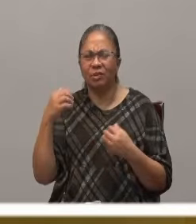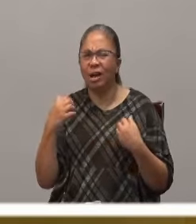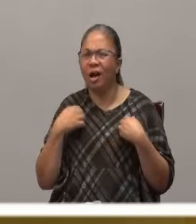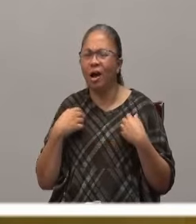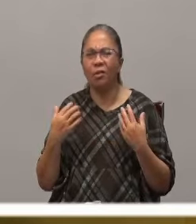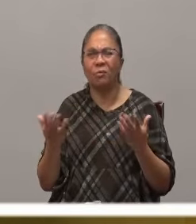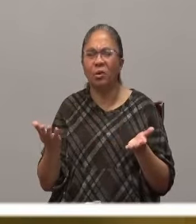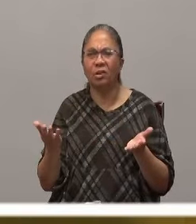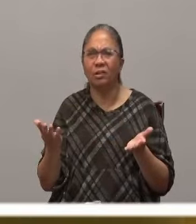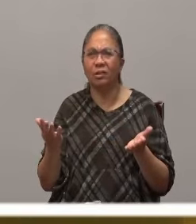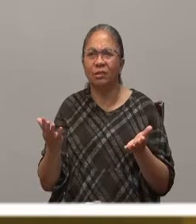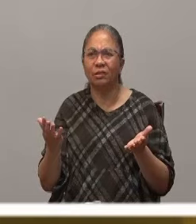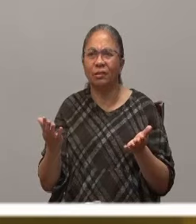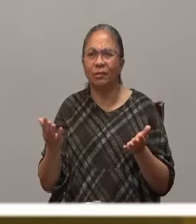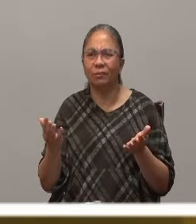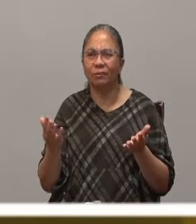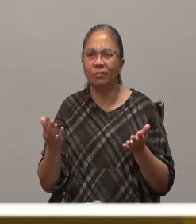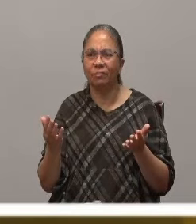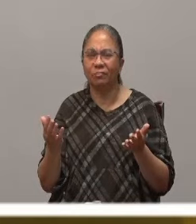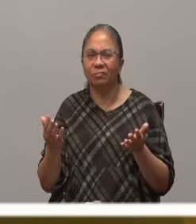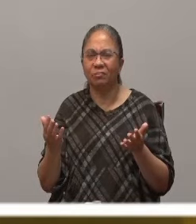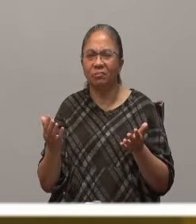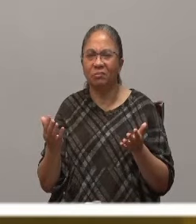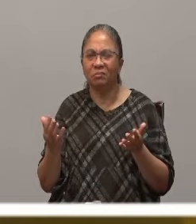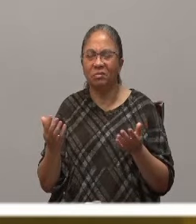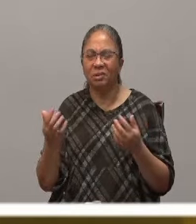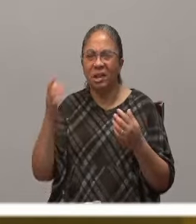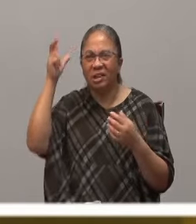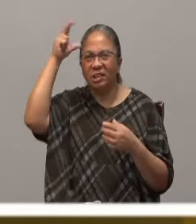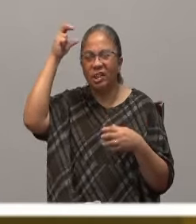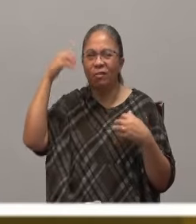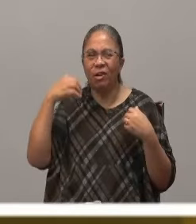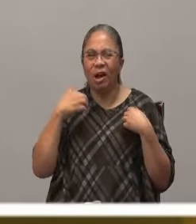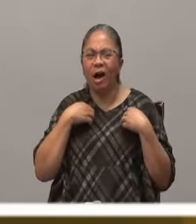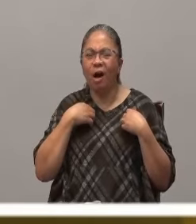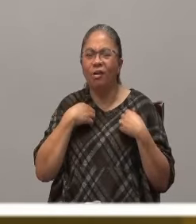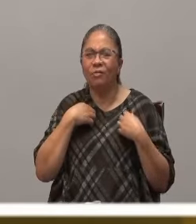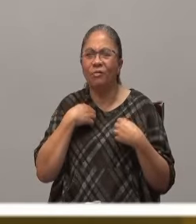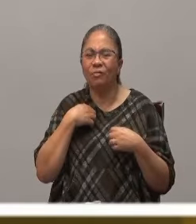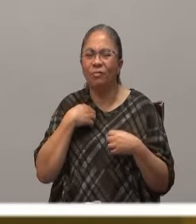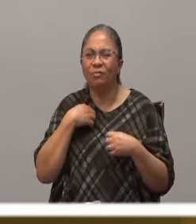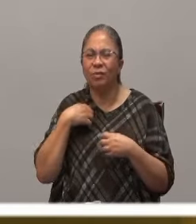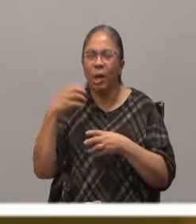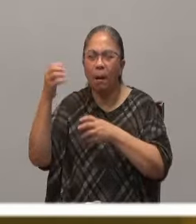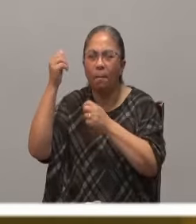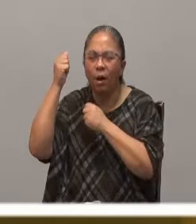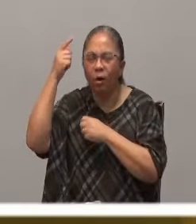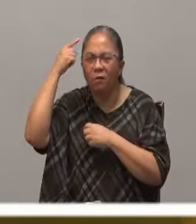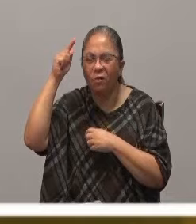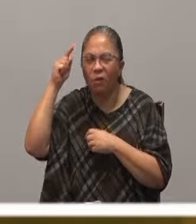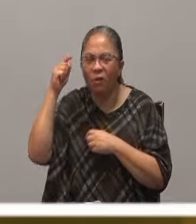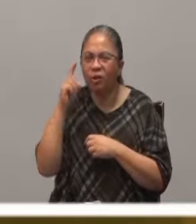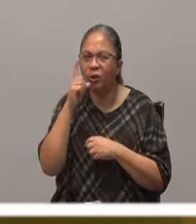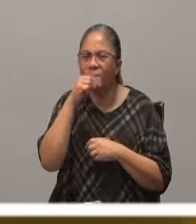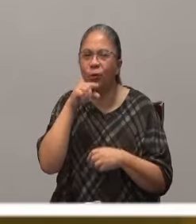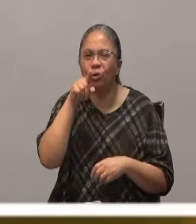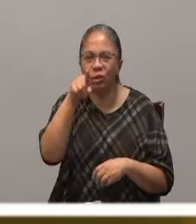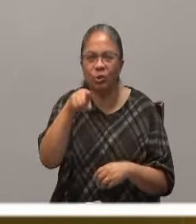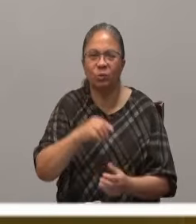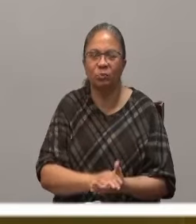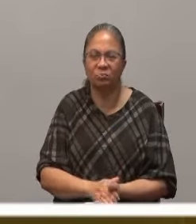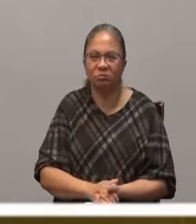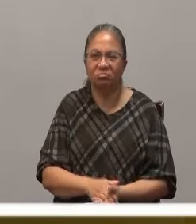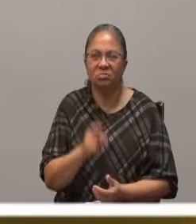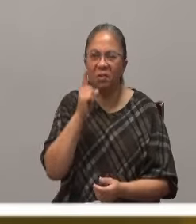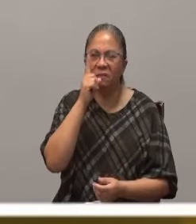Only the power to chain up your head. That's all you know. The power to chain up your head.